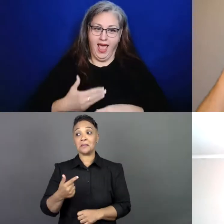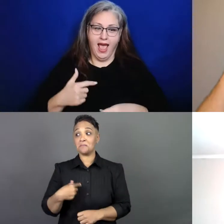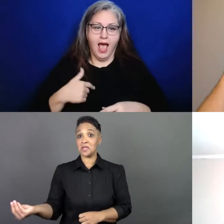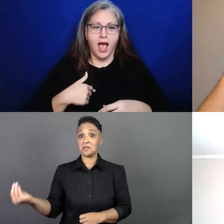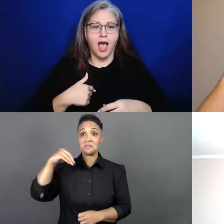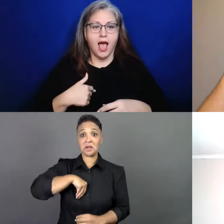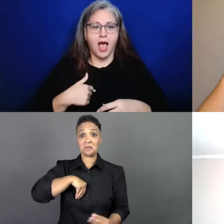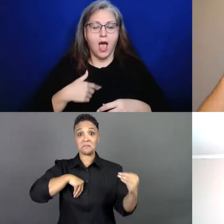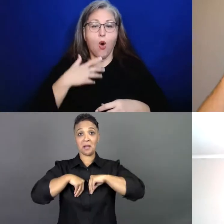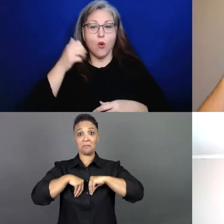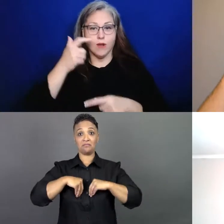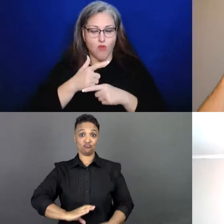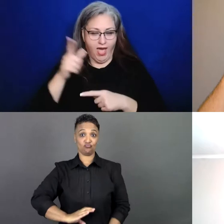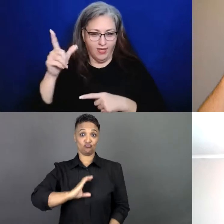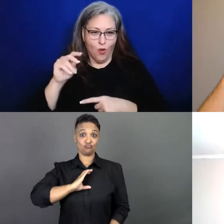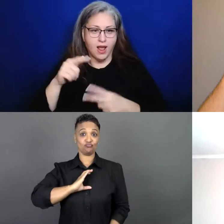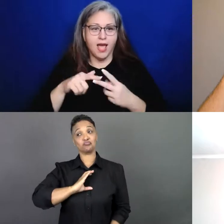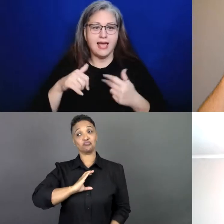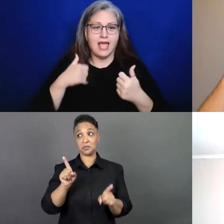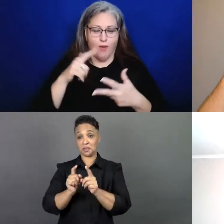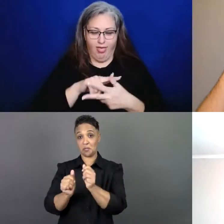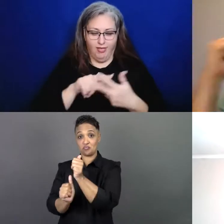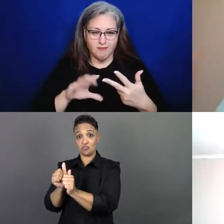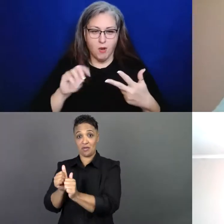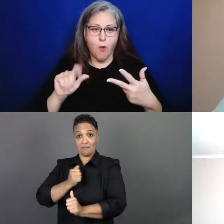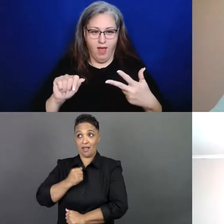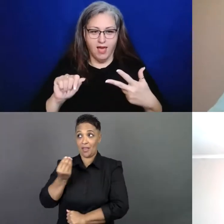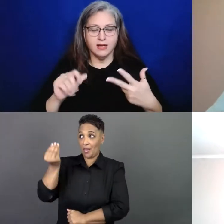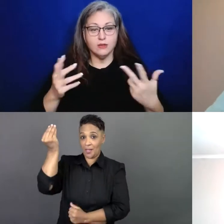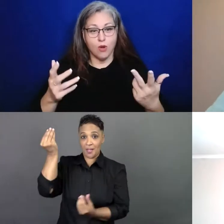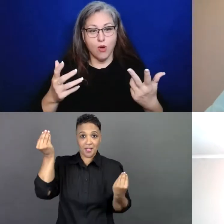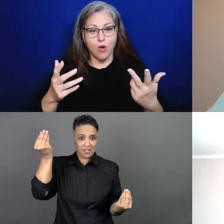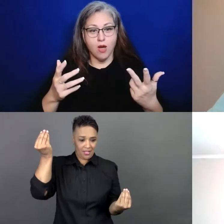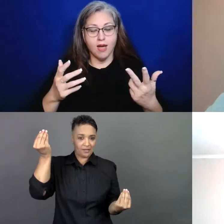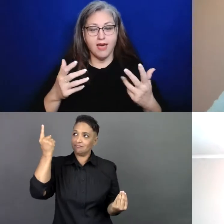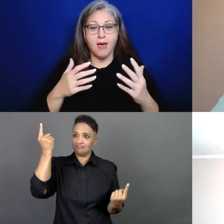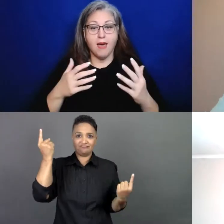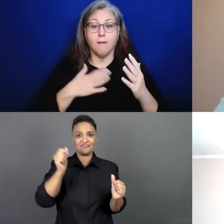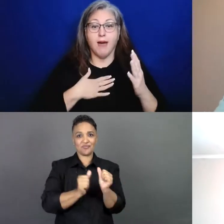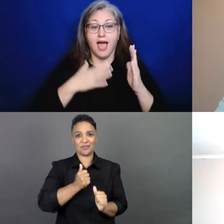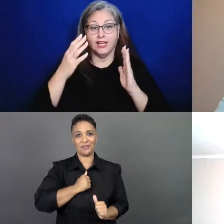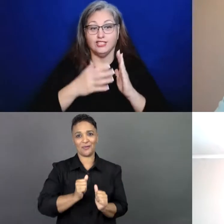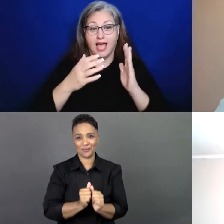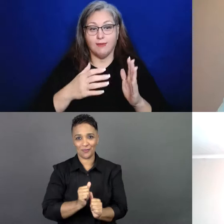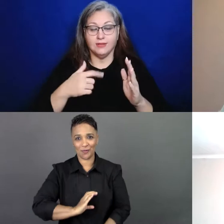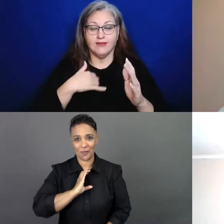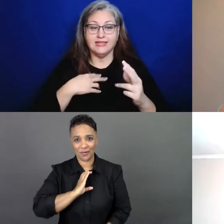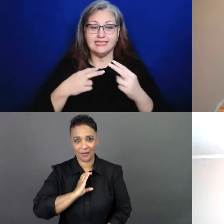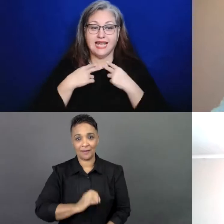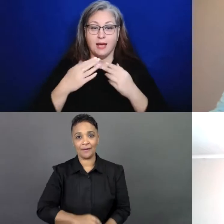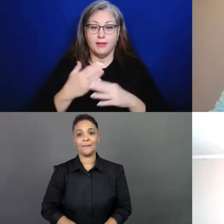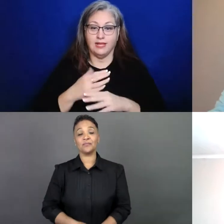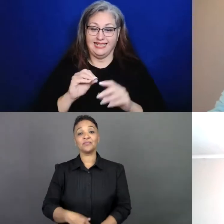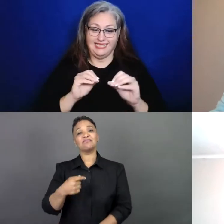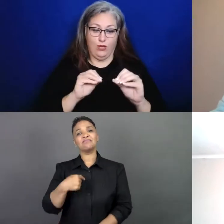that makes my elder brother a coder and my younger brother a coder. So the chapters that I'm caught between 0 and 10 years,